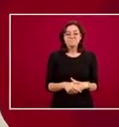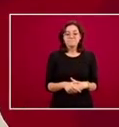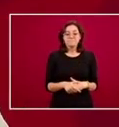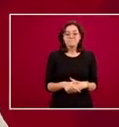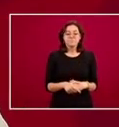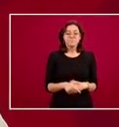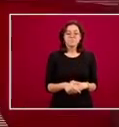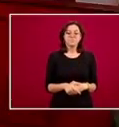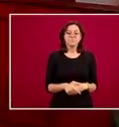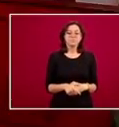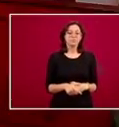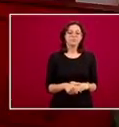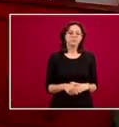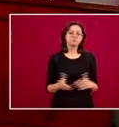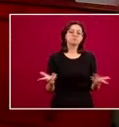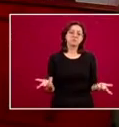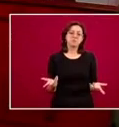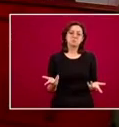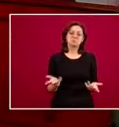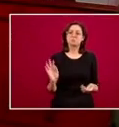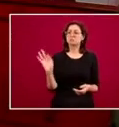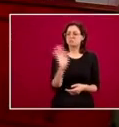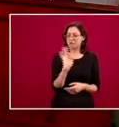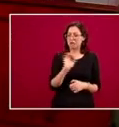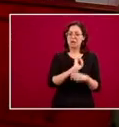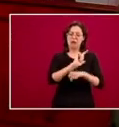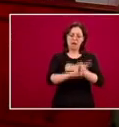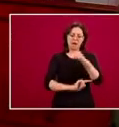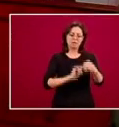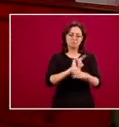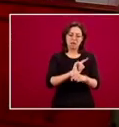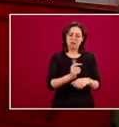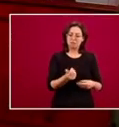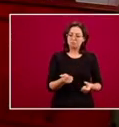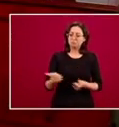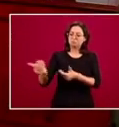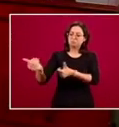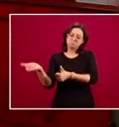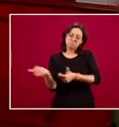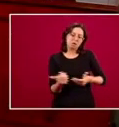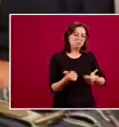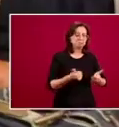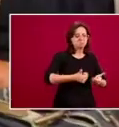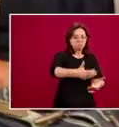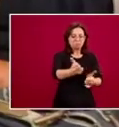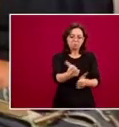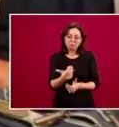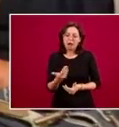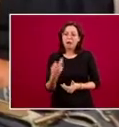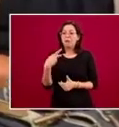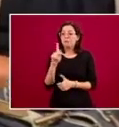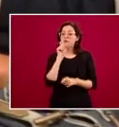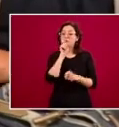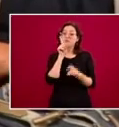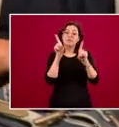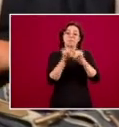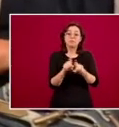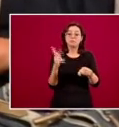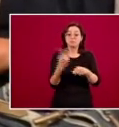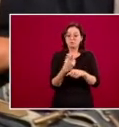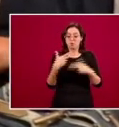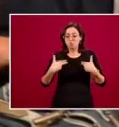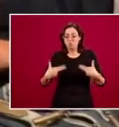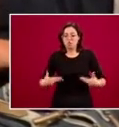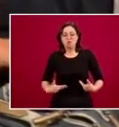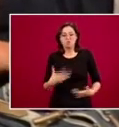from animal life that is non-human life. In part, this is related to the traffic of illegal species, but